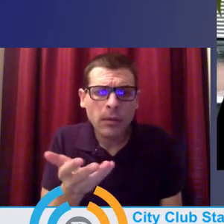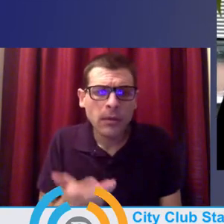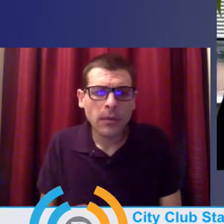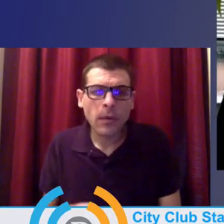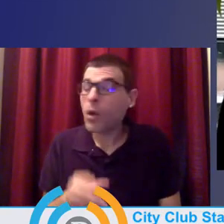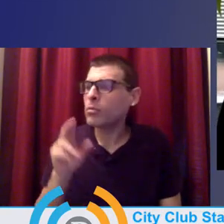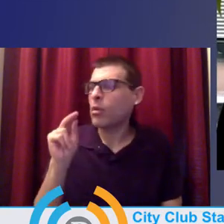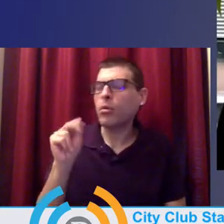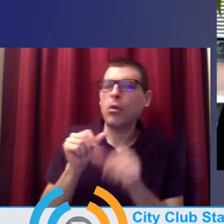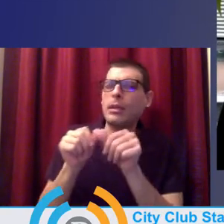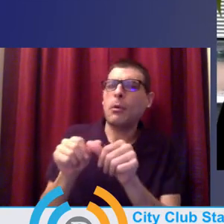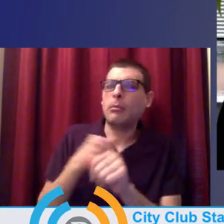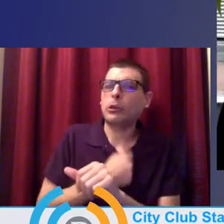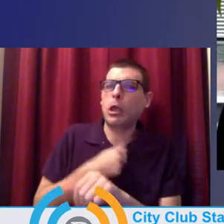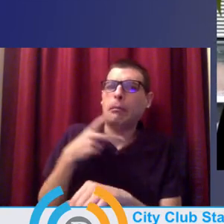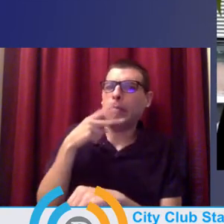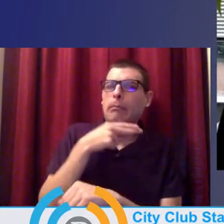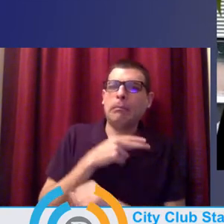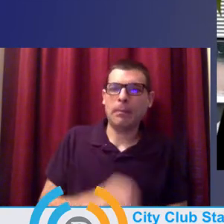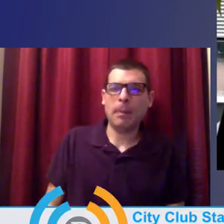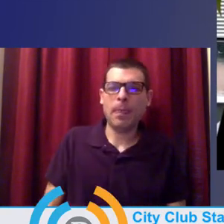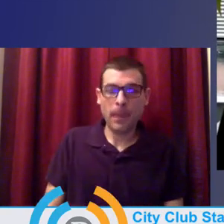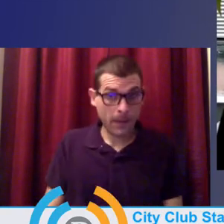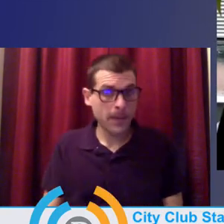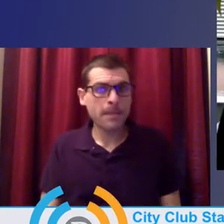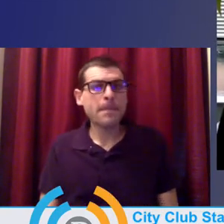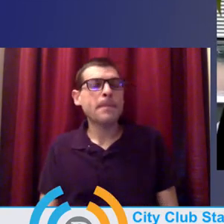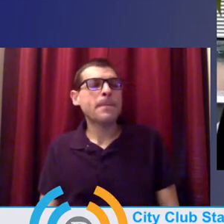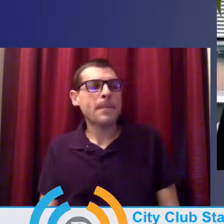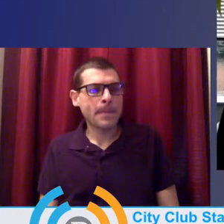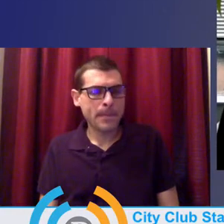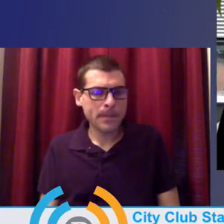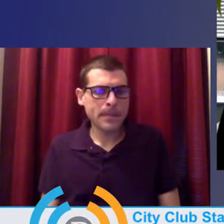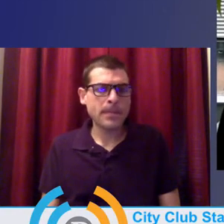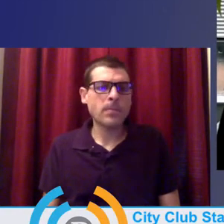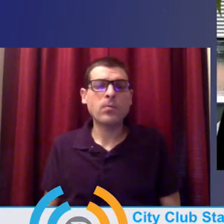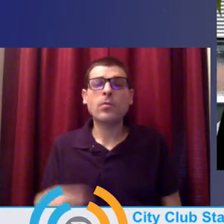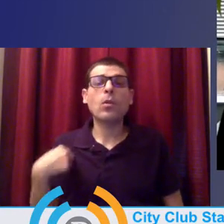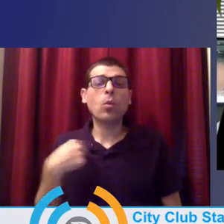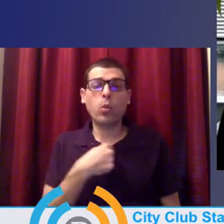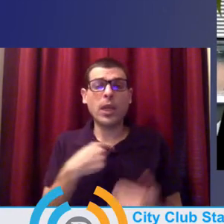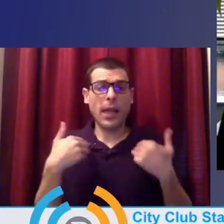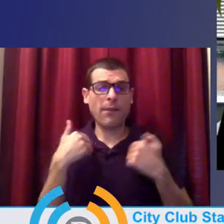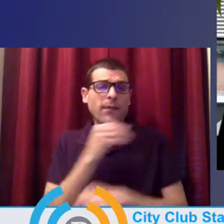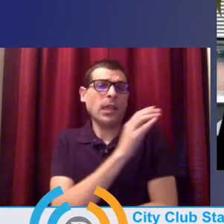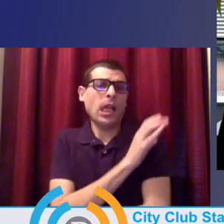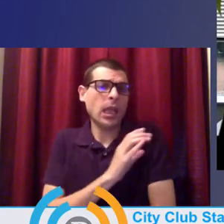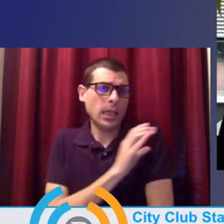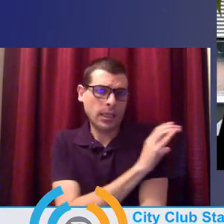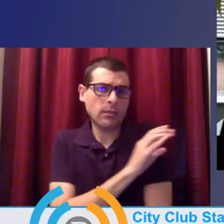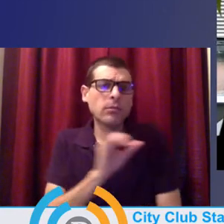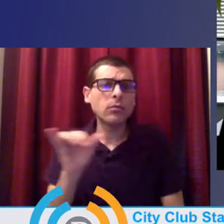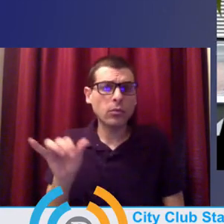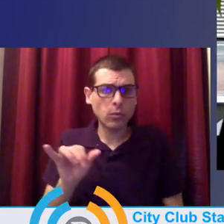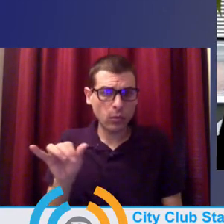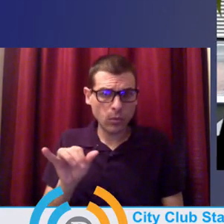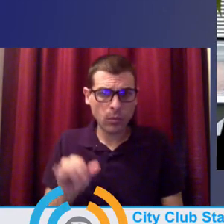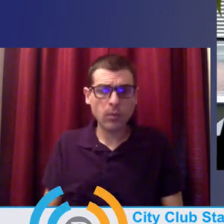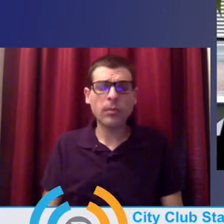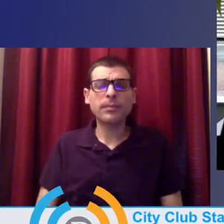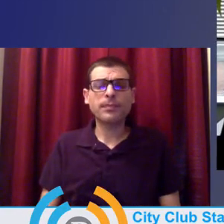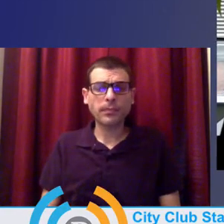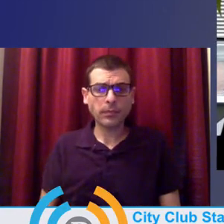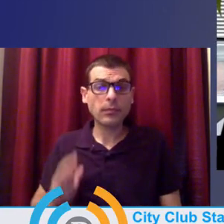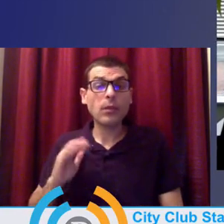going. This is great. Sure. We also run, clinics. We have the largest federally qualified health